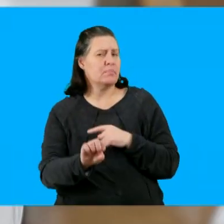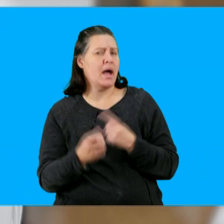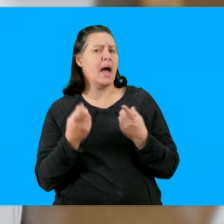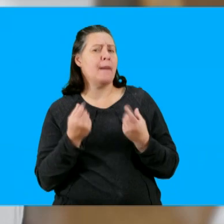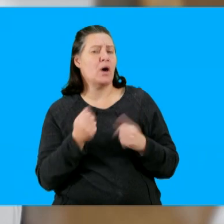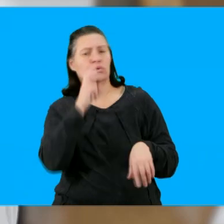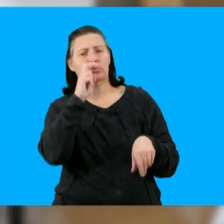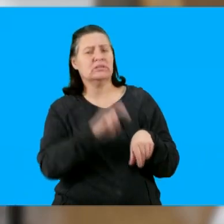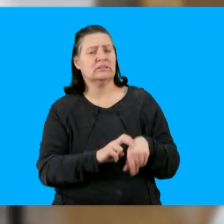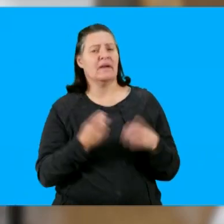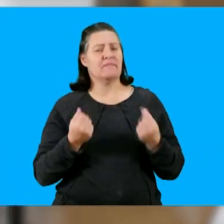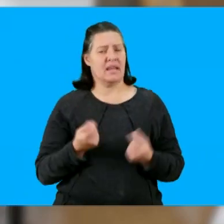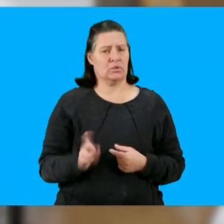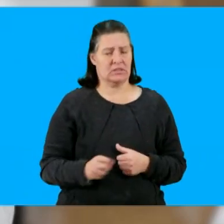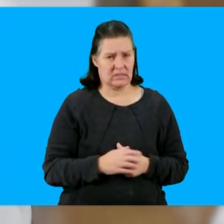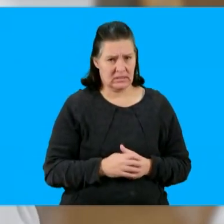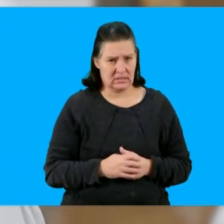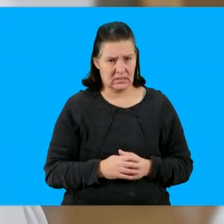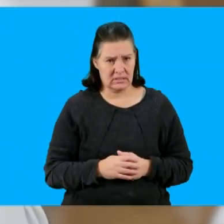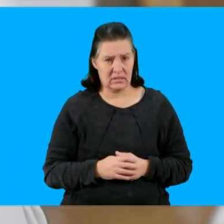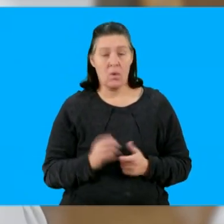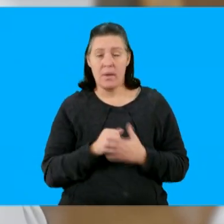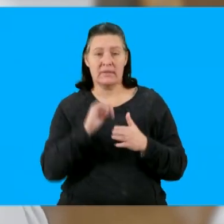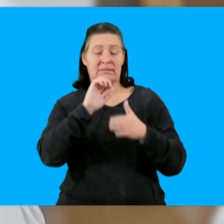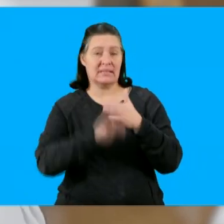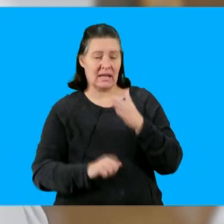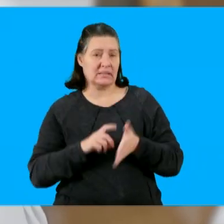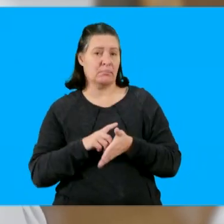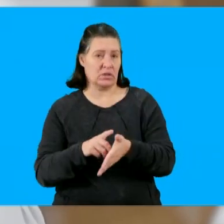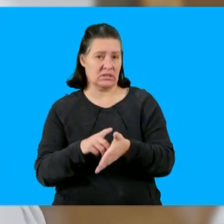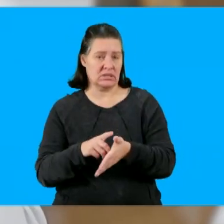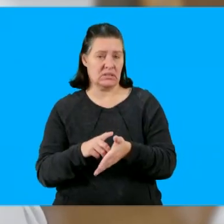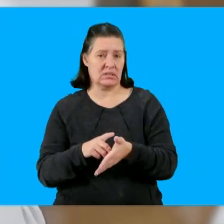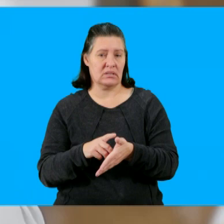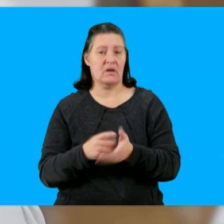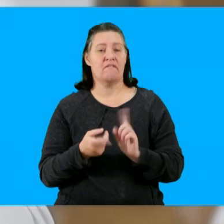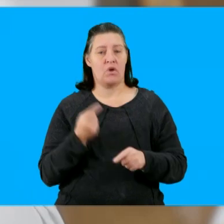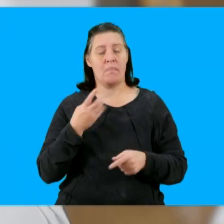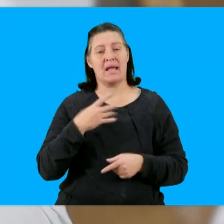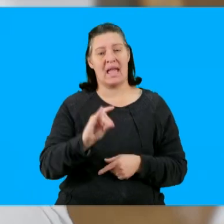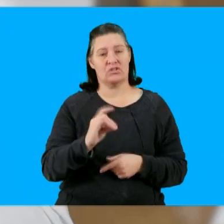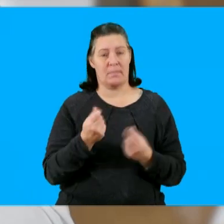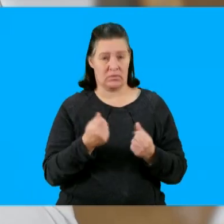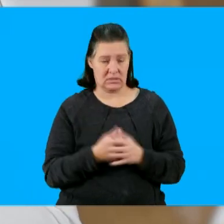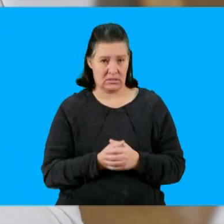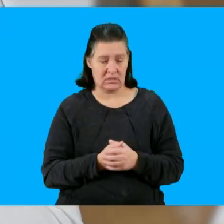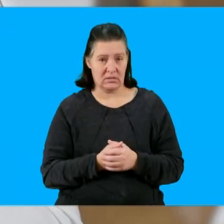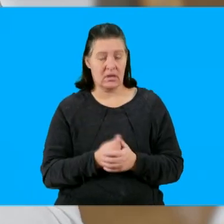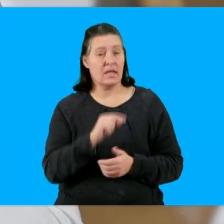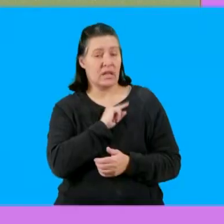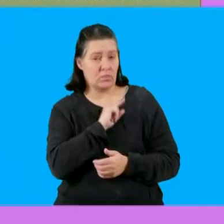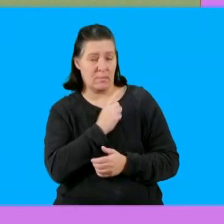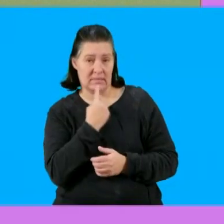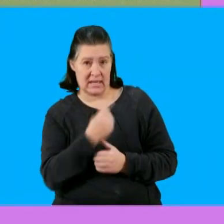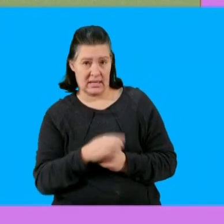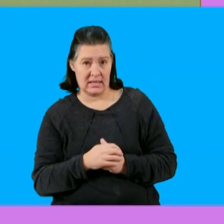is the amount that needs to be financed, right? So we have to deduct the deposit from our cash amount. Okay, so therefore,